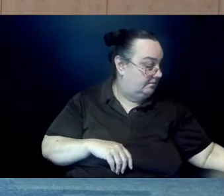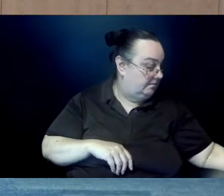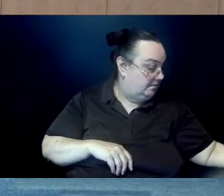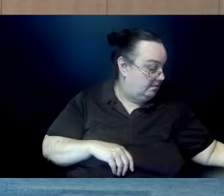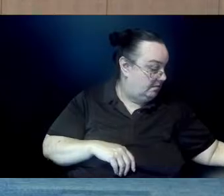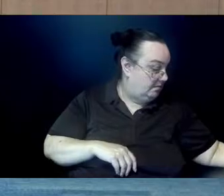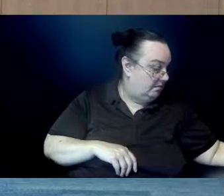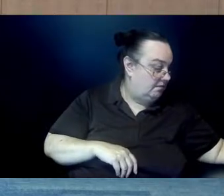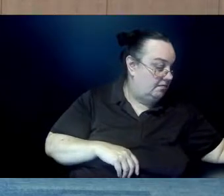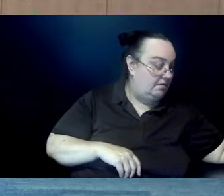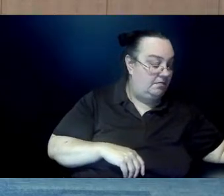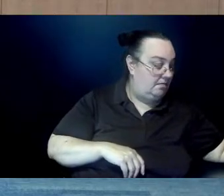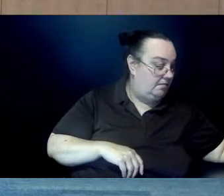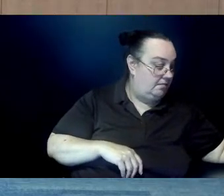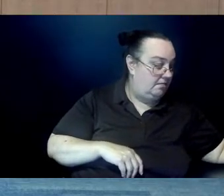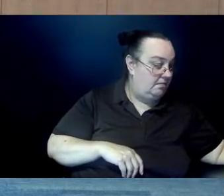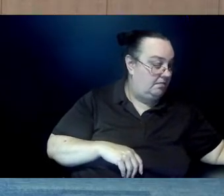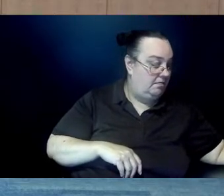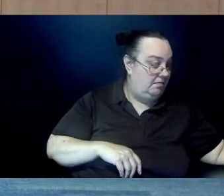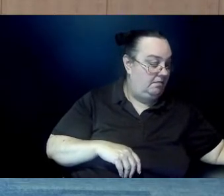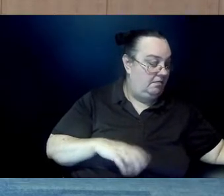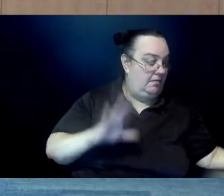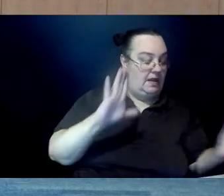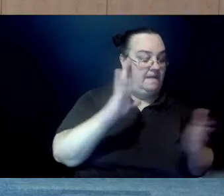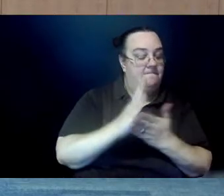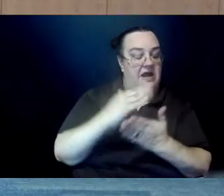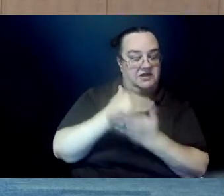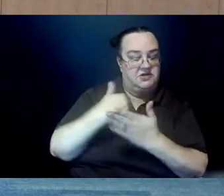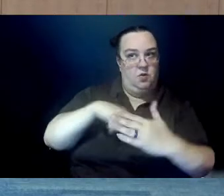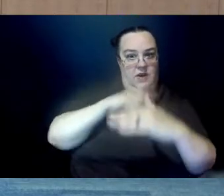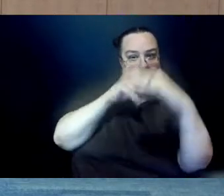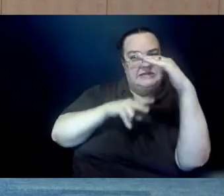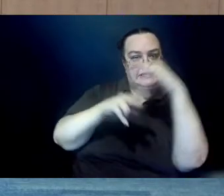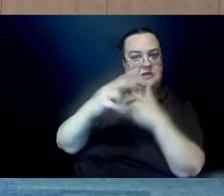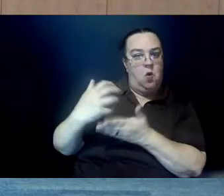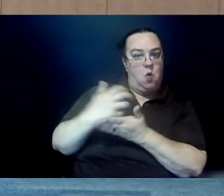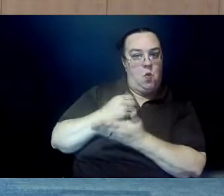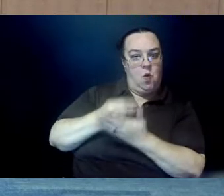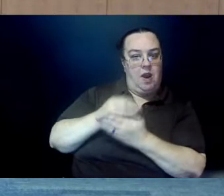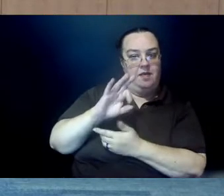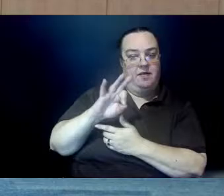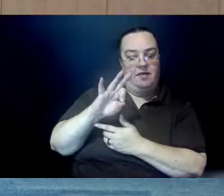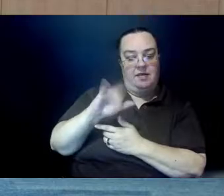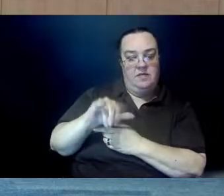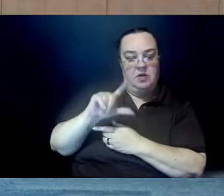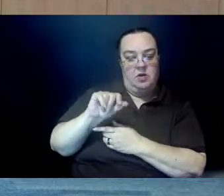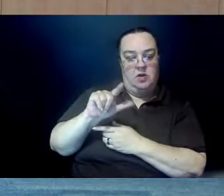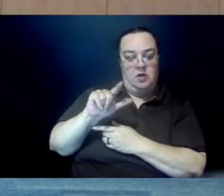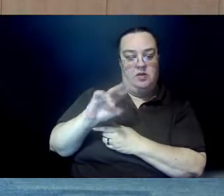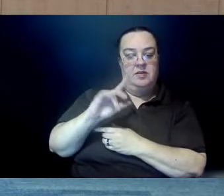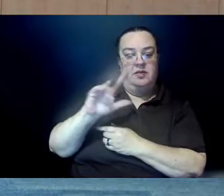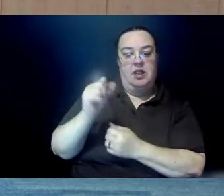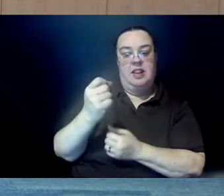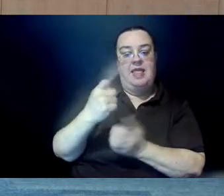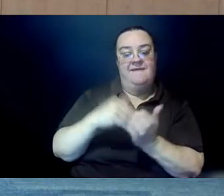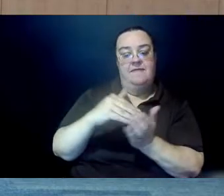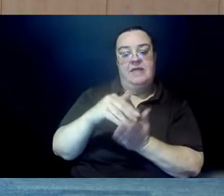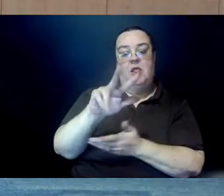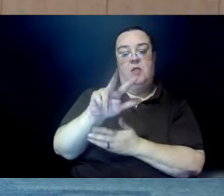We were anticipating revenue in FY 2027 of 11,397,000